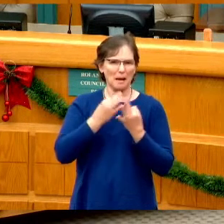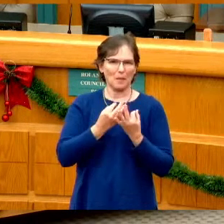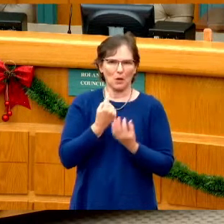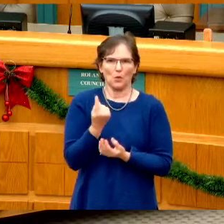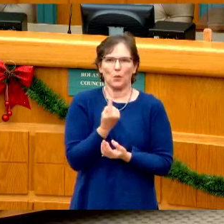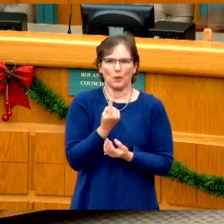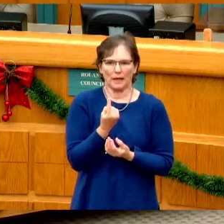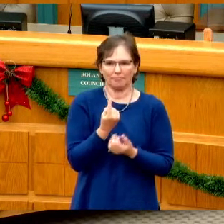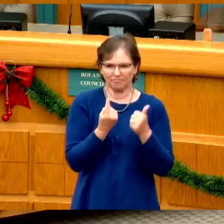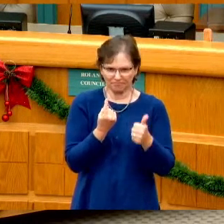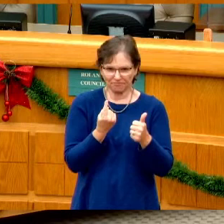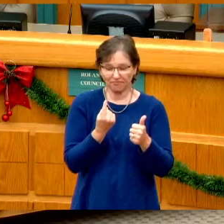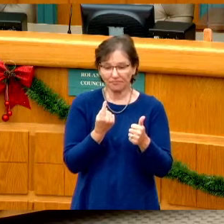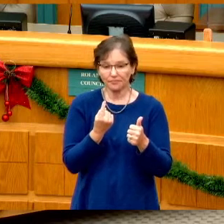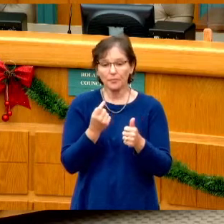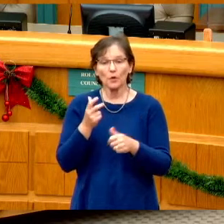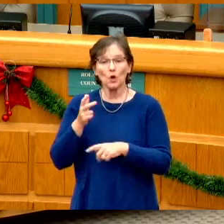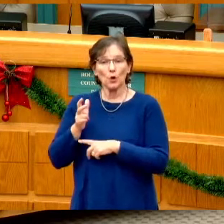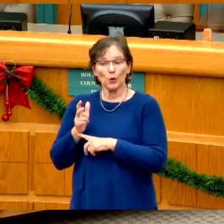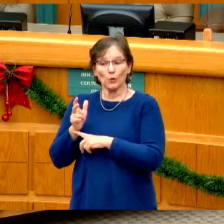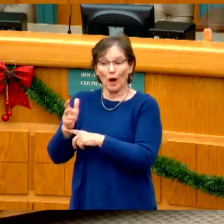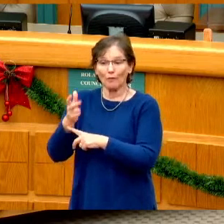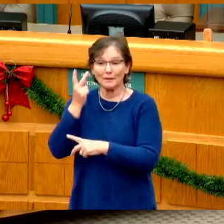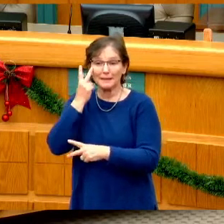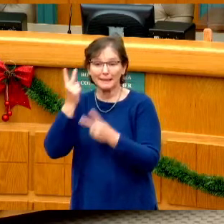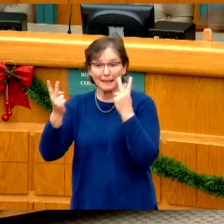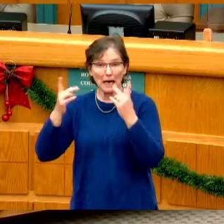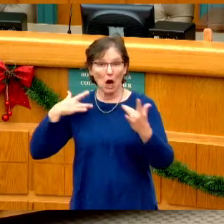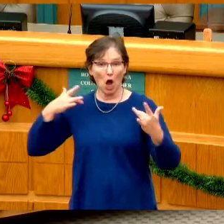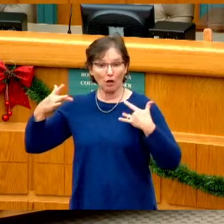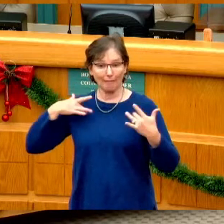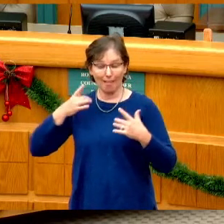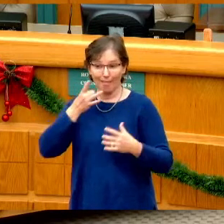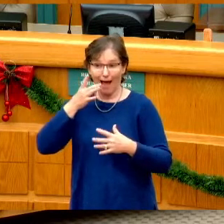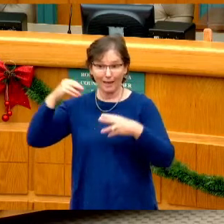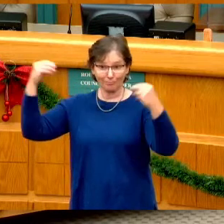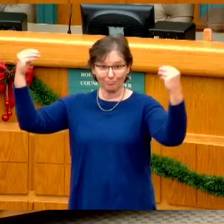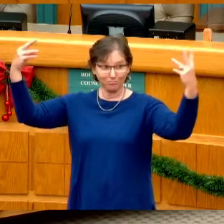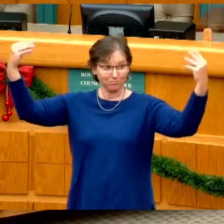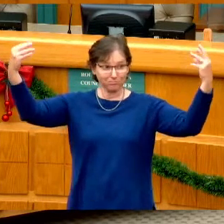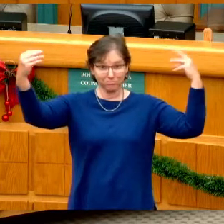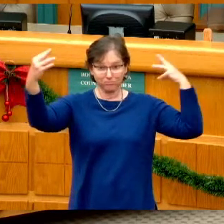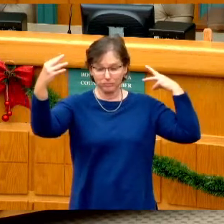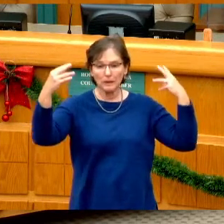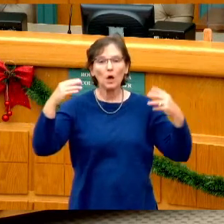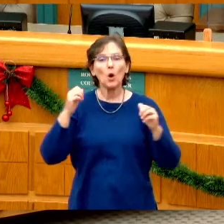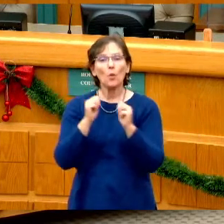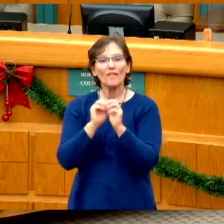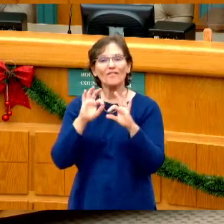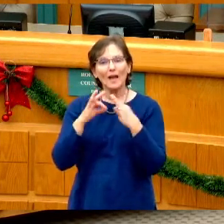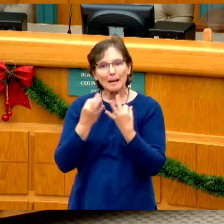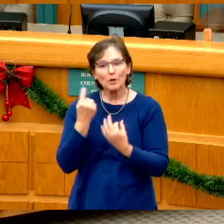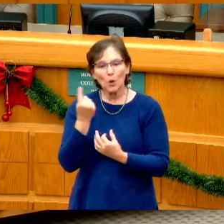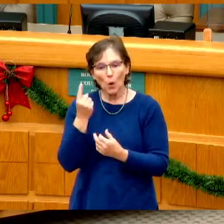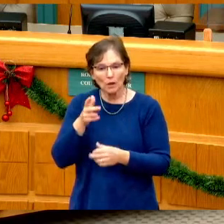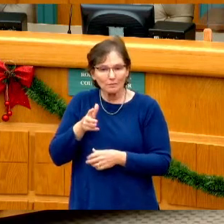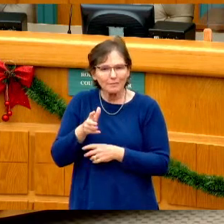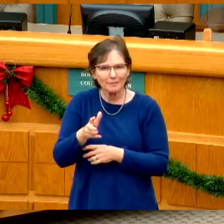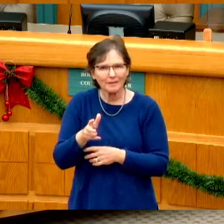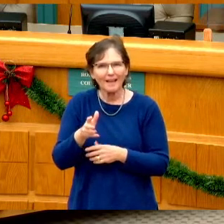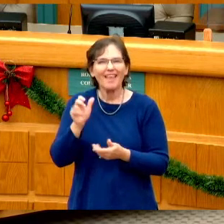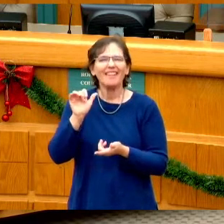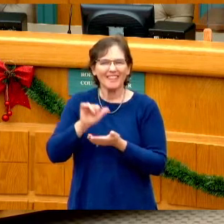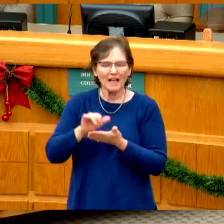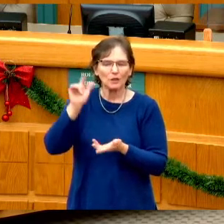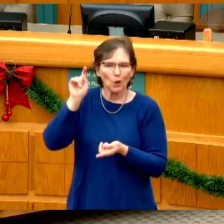lights with your family only in your car are low risk. Having a family dinner with household members only is low